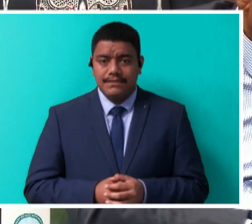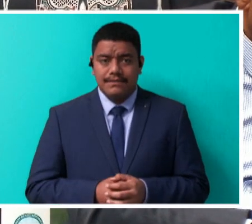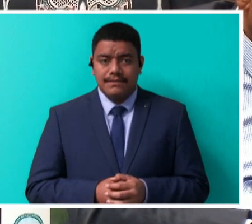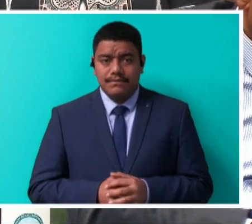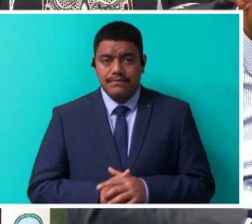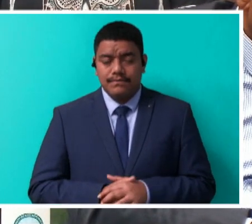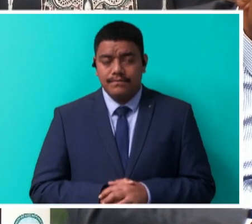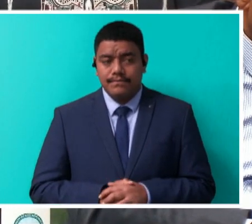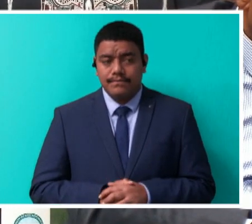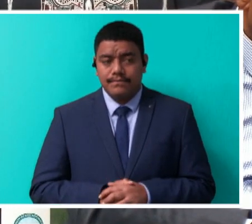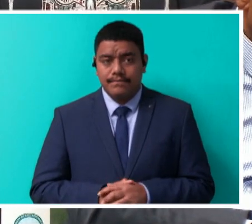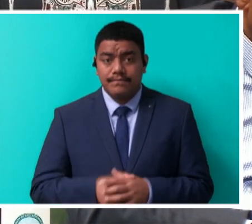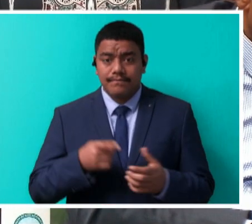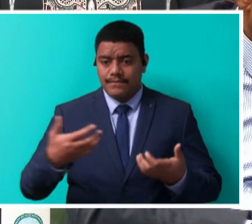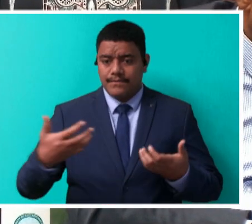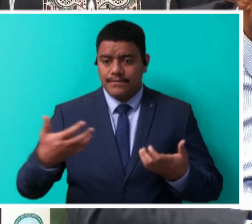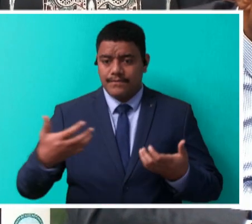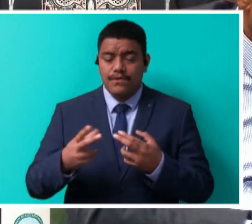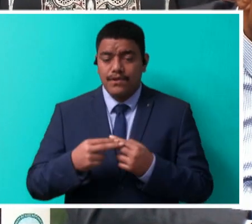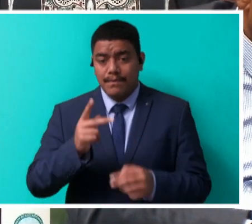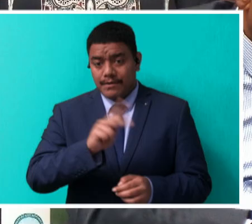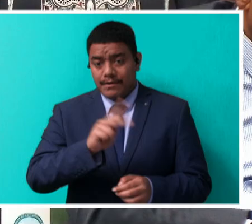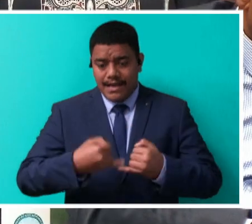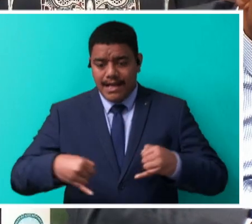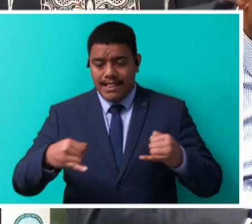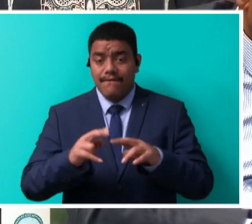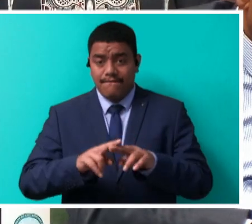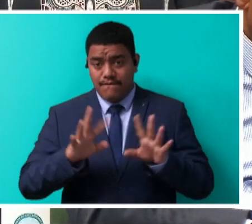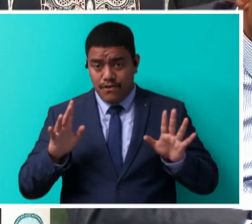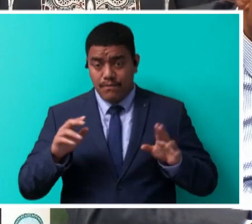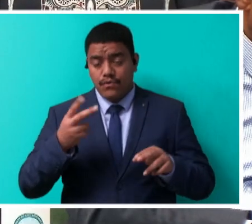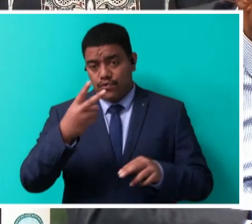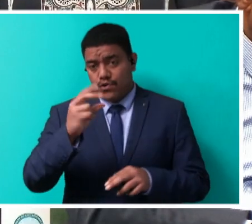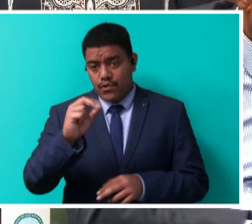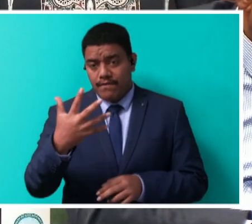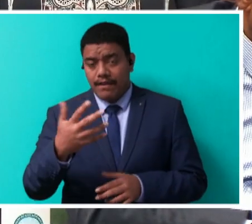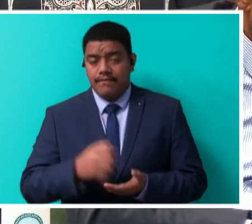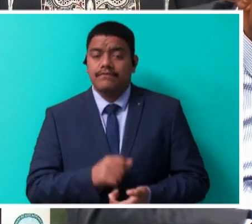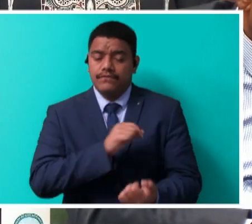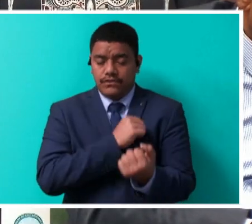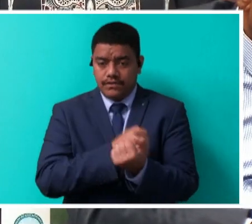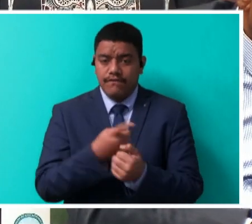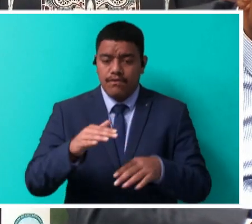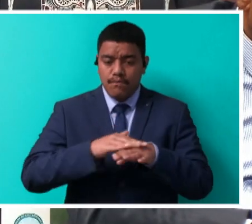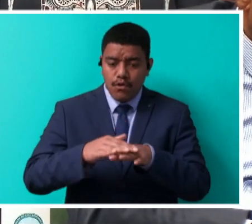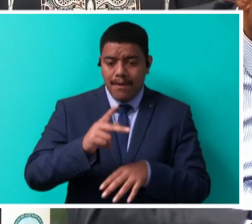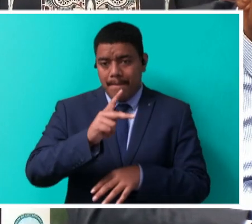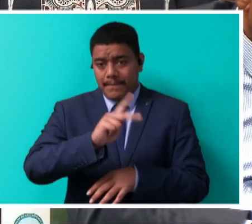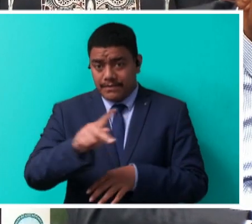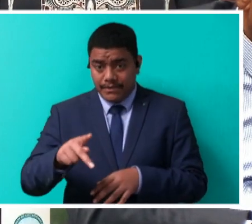Mbwase. The collaboration aligns with the Pacific Island Forum 2025 strategy for the Blue Pacific